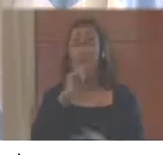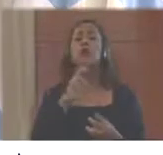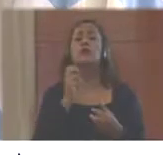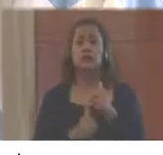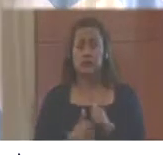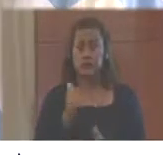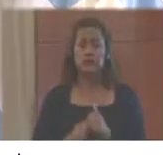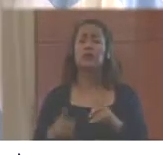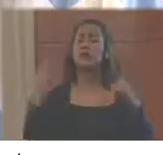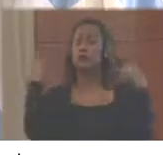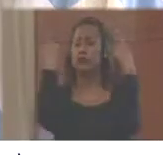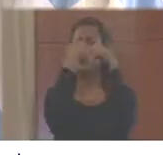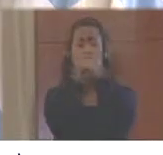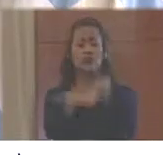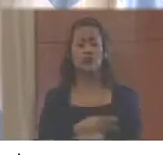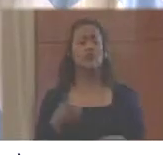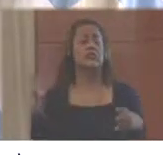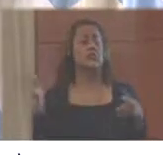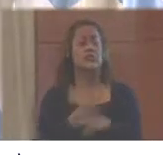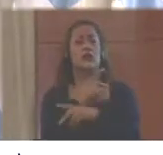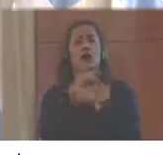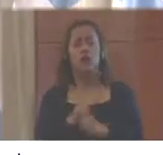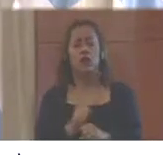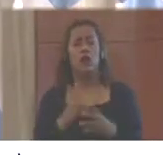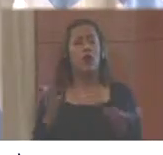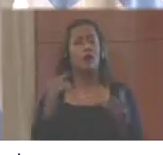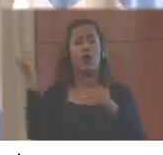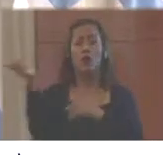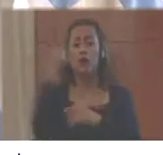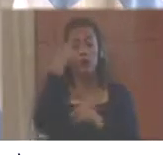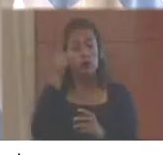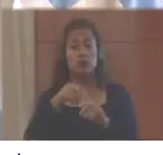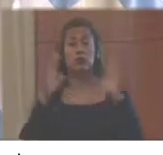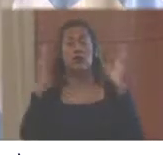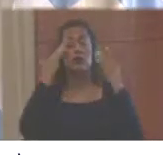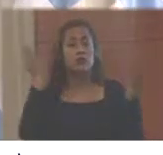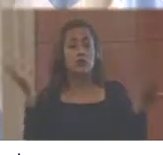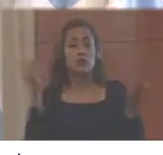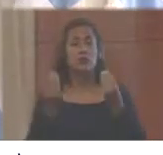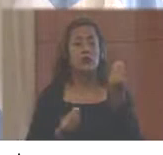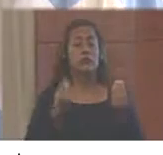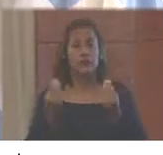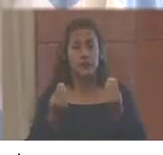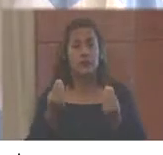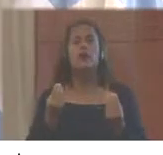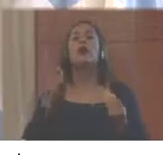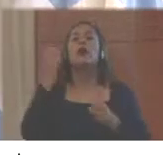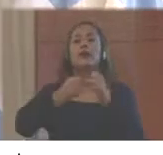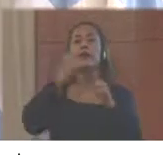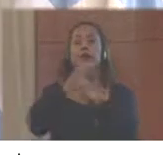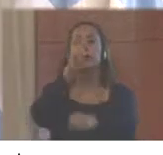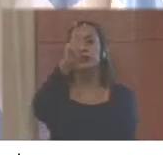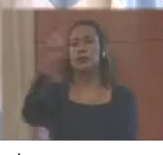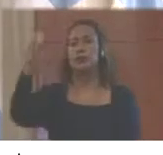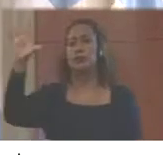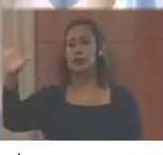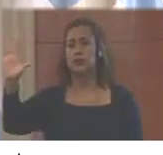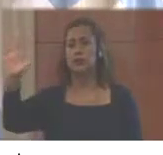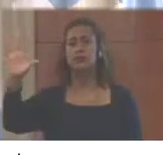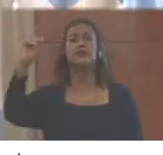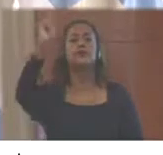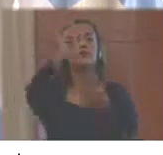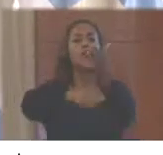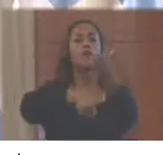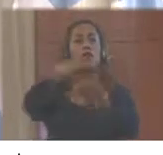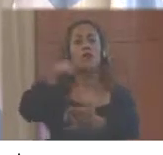its environment, and we know that it can create very atypical, difficult conditions and even unknown up until now. Therefore, that's the reason